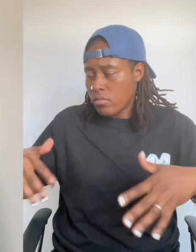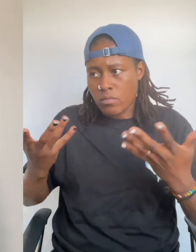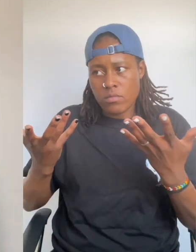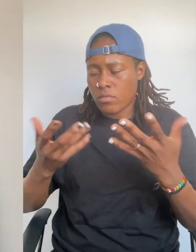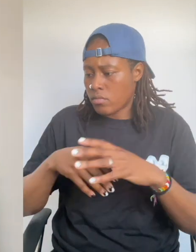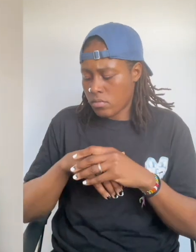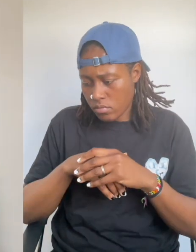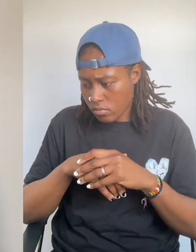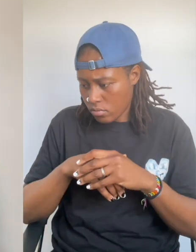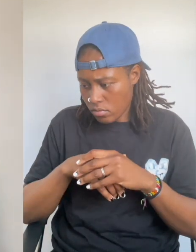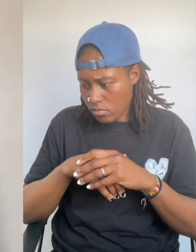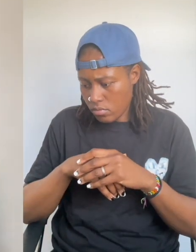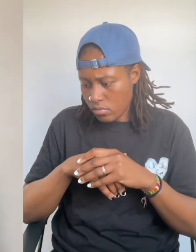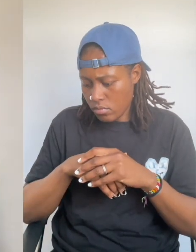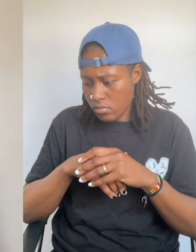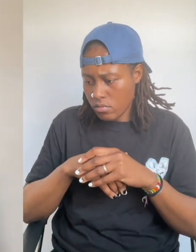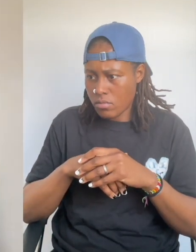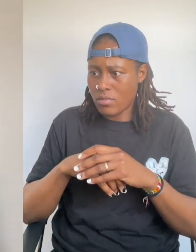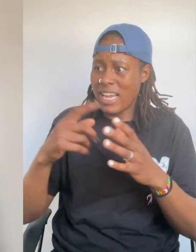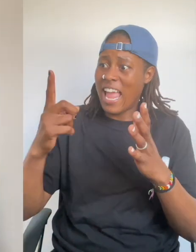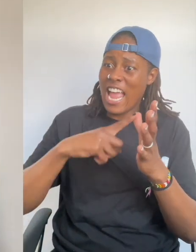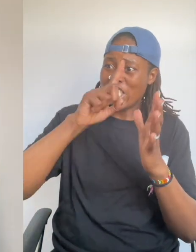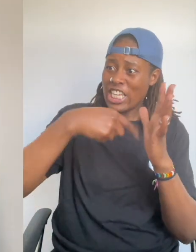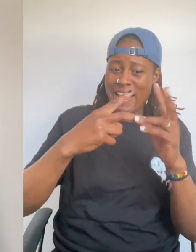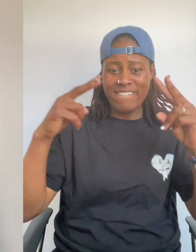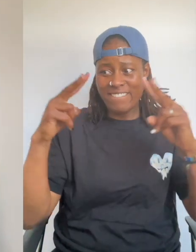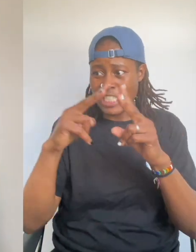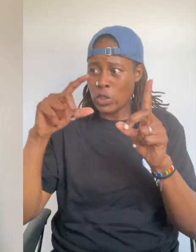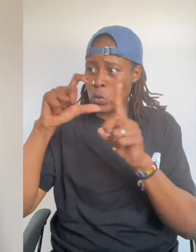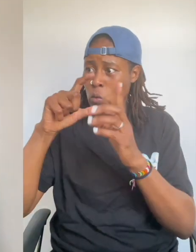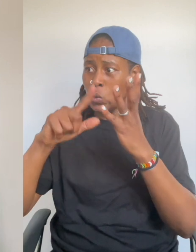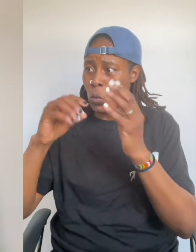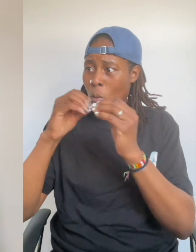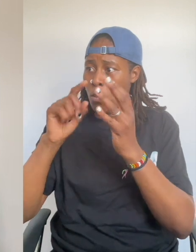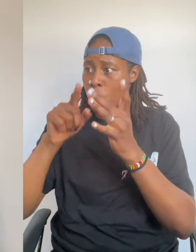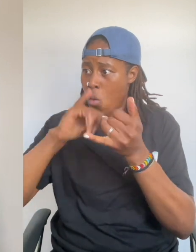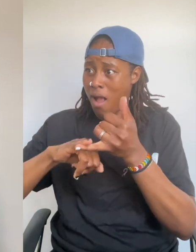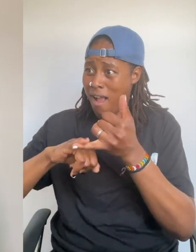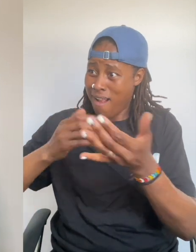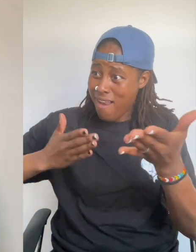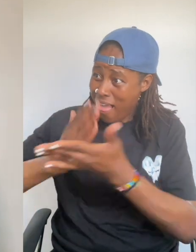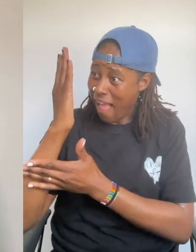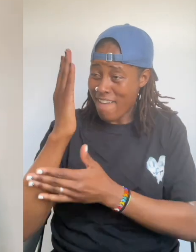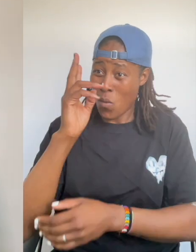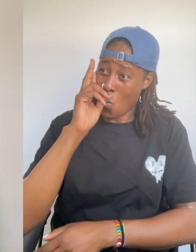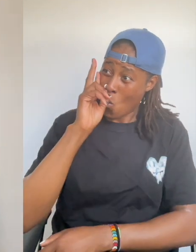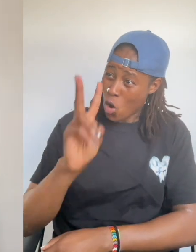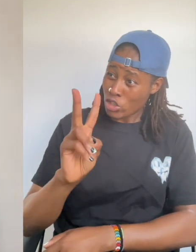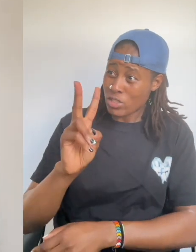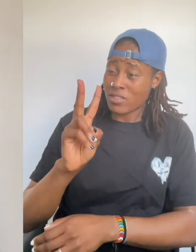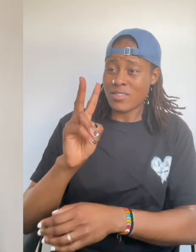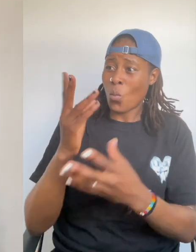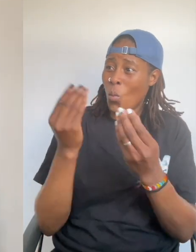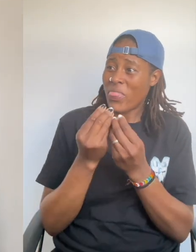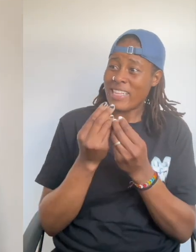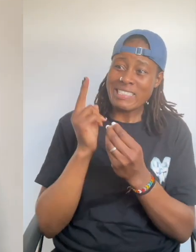incredible. Seeing AJ and Dubois, live, getting to watch that alongside the